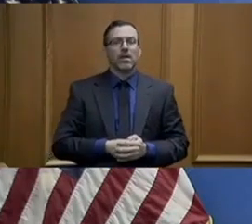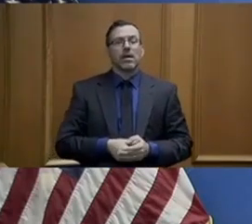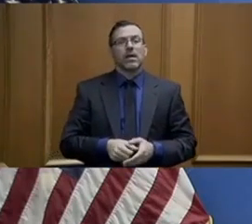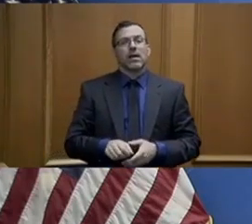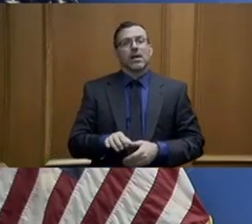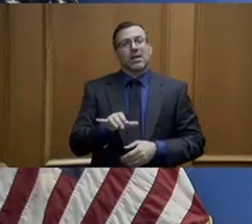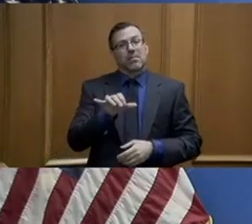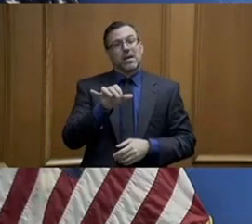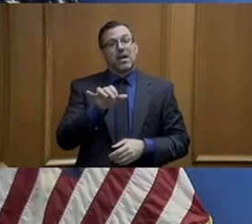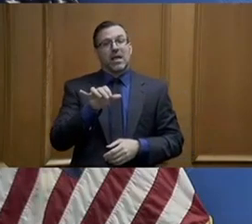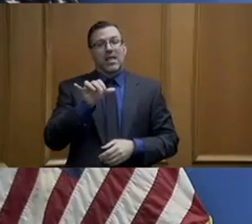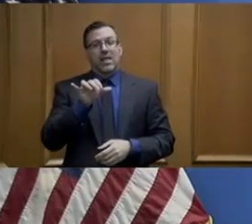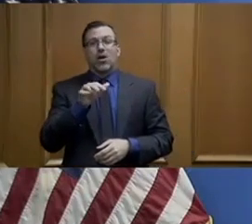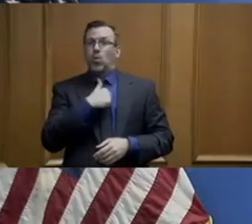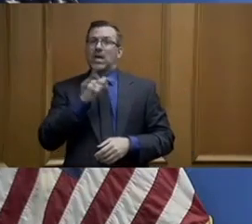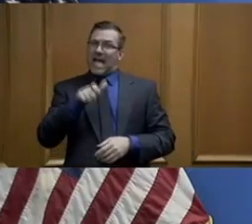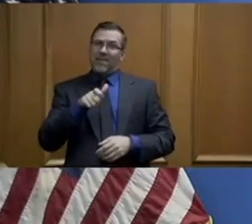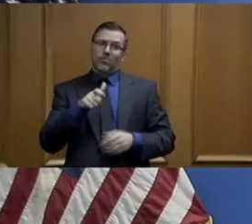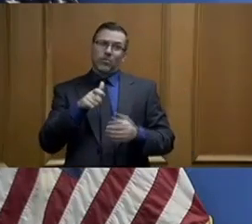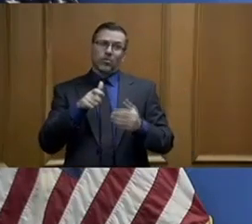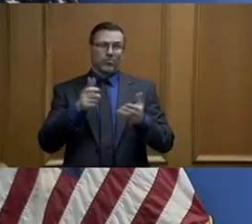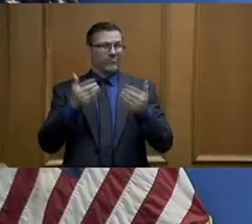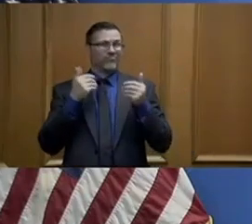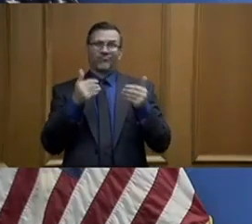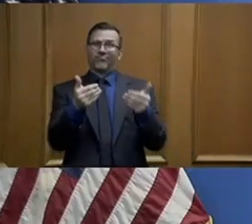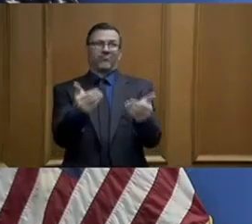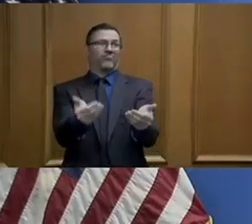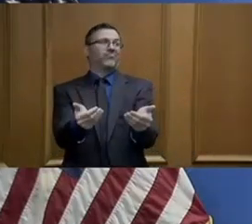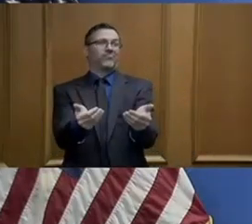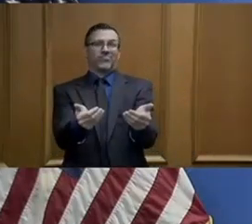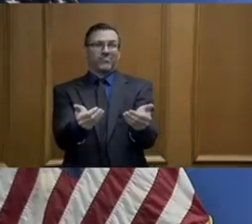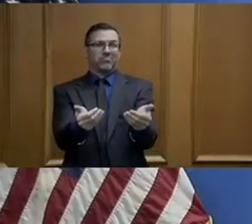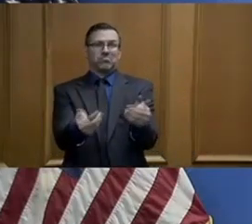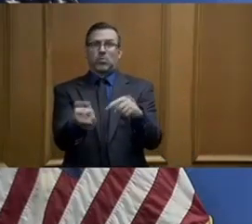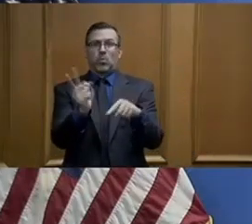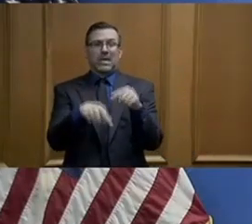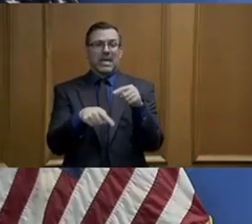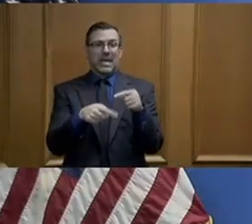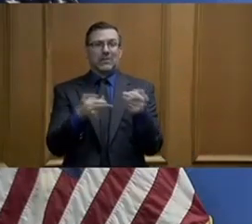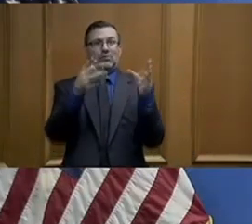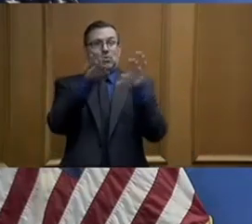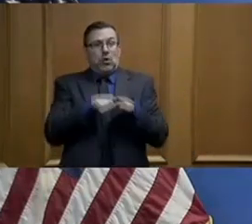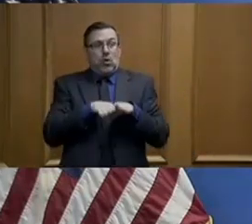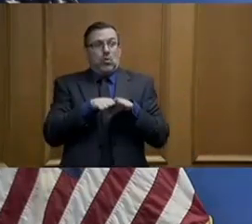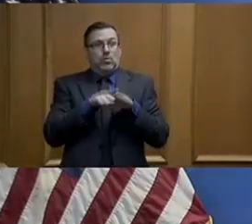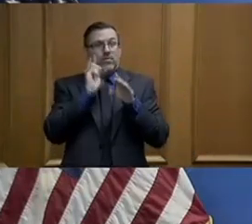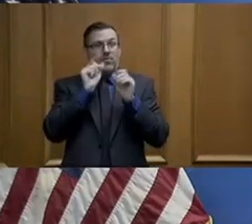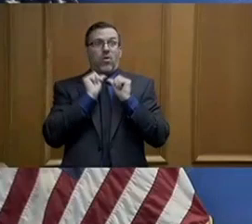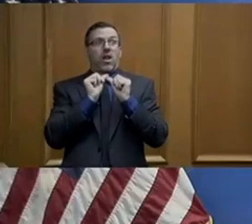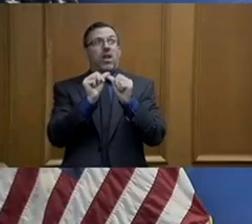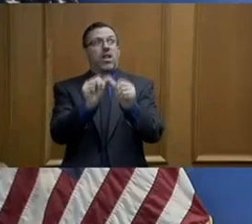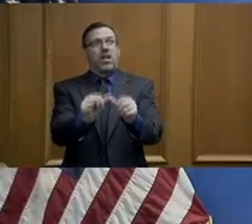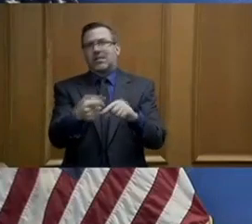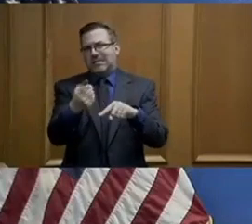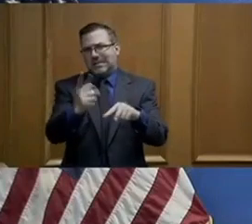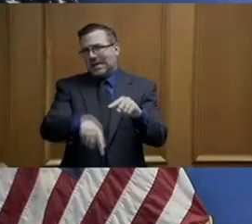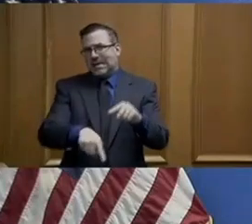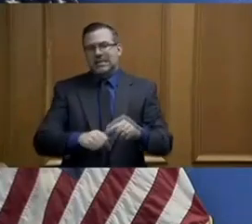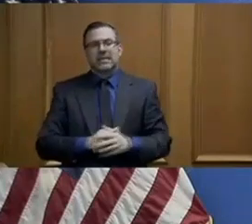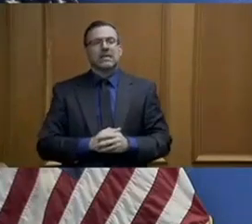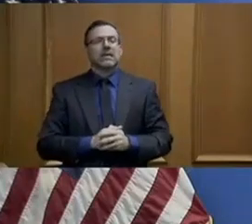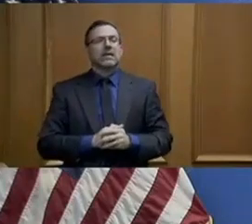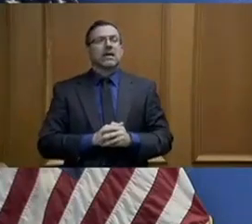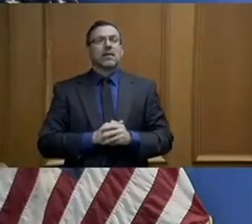path forward that we have to take. We know we have a clear path forward to take. The direction and the specific steps in that